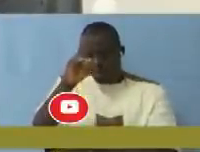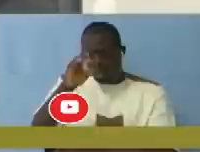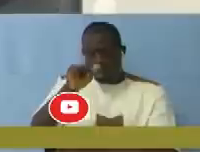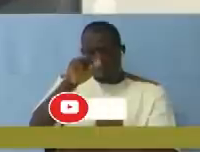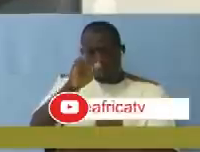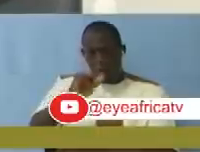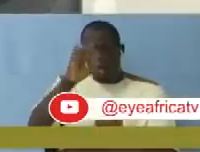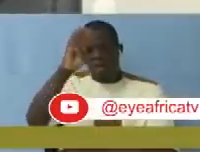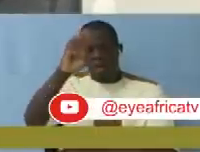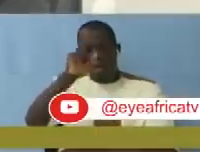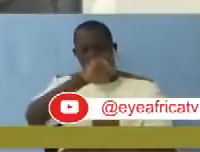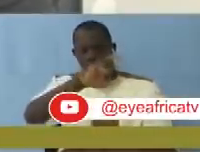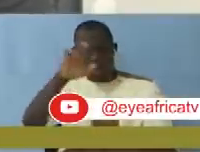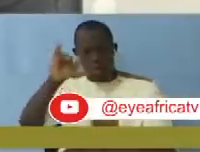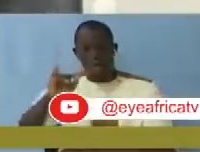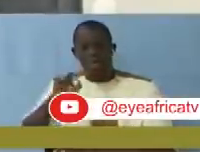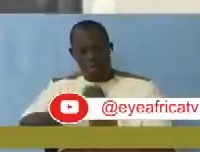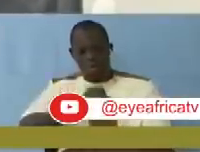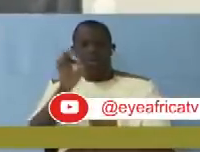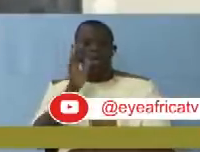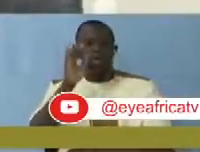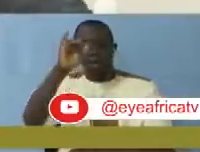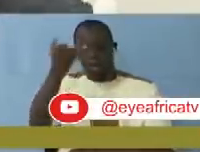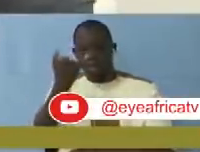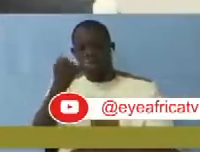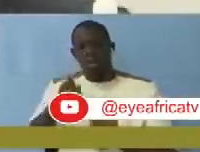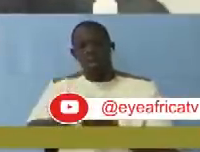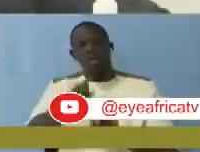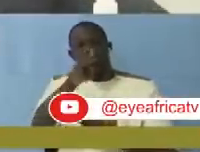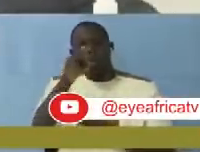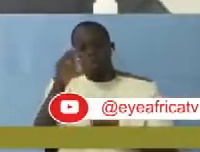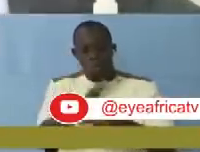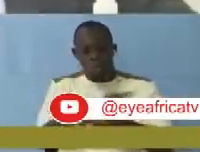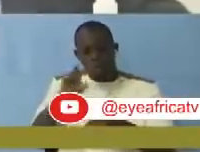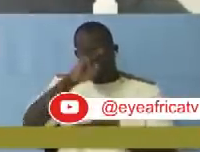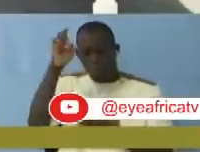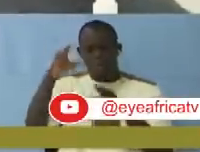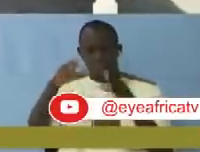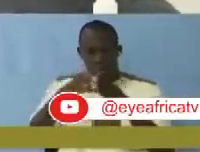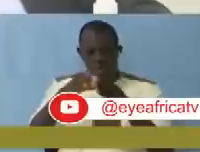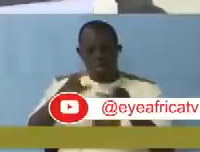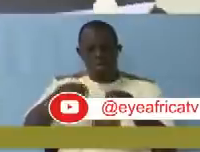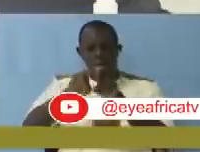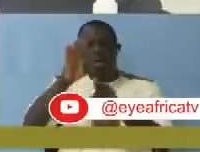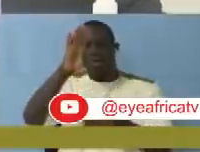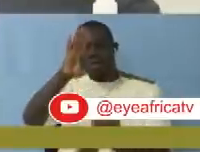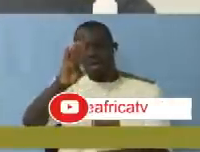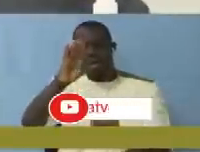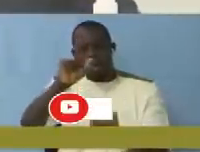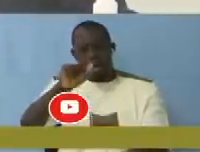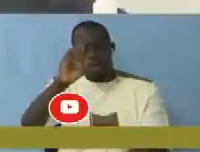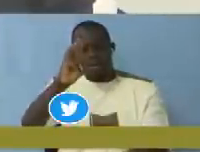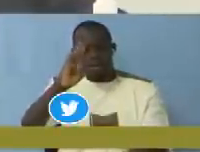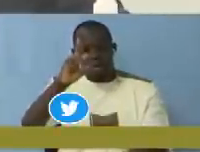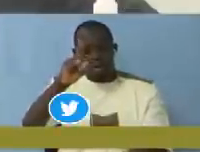Yes, I was. Were you working with, what's his name again? Baba Dinding Jabate at the time?